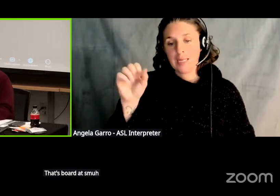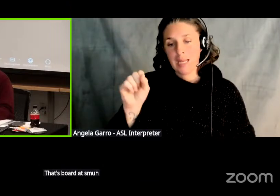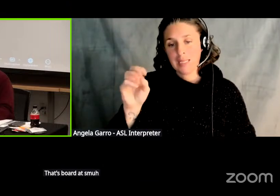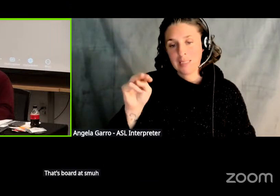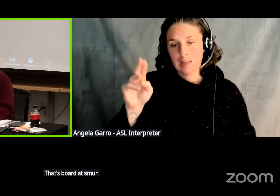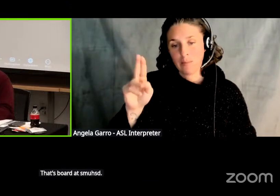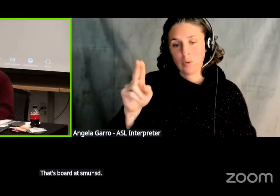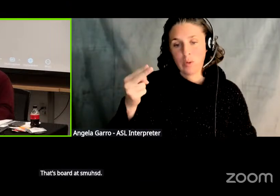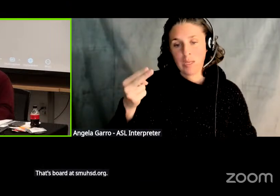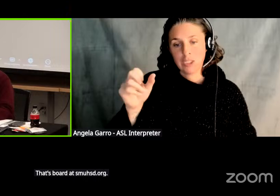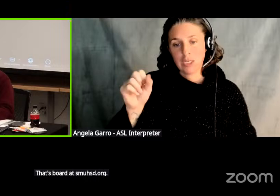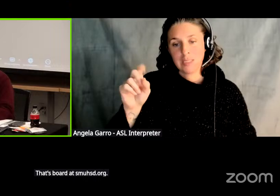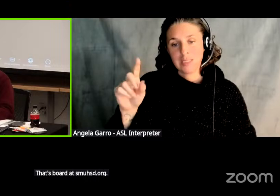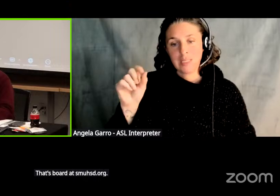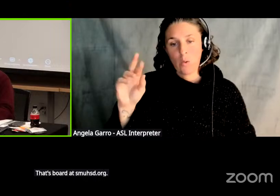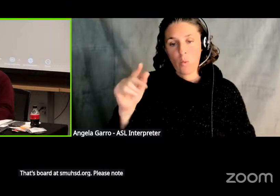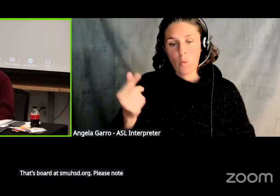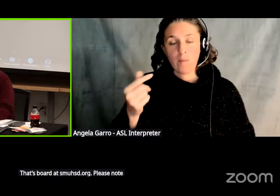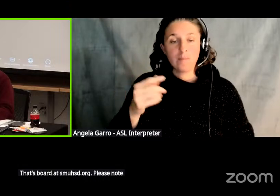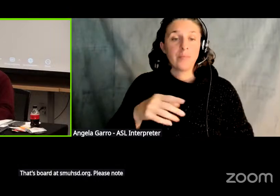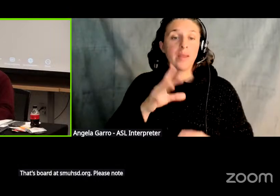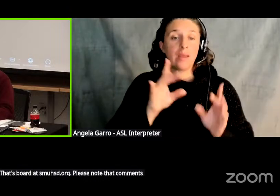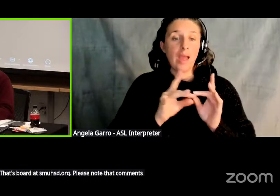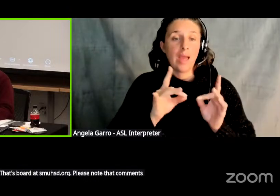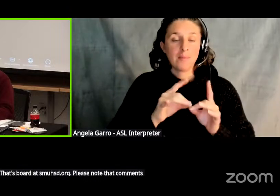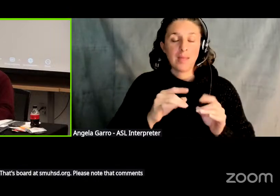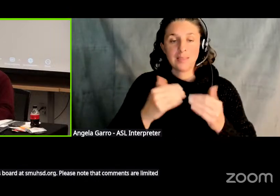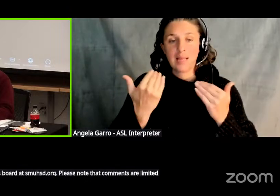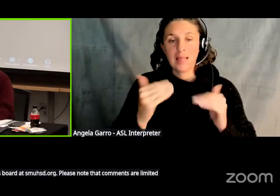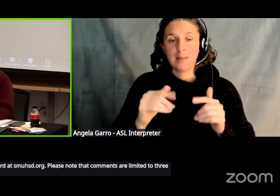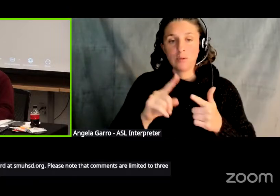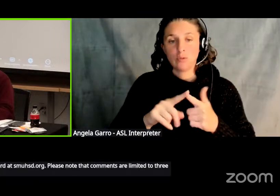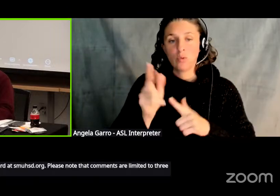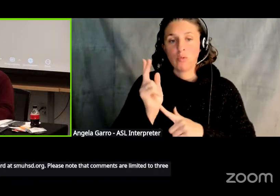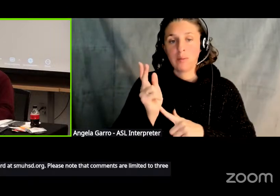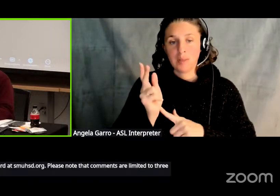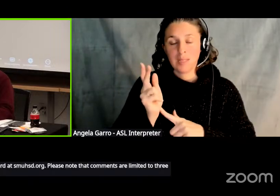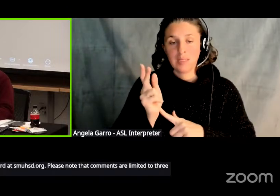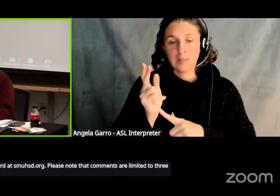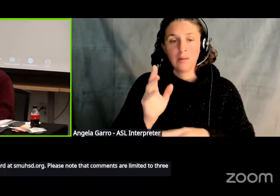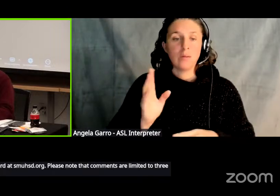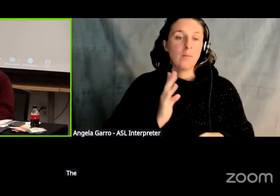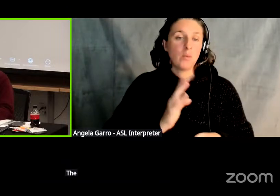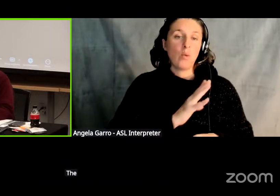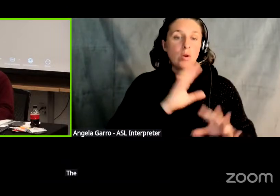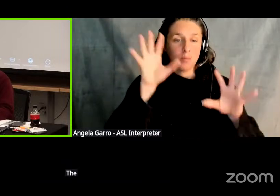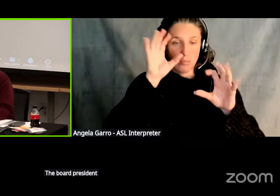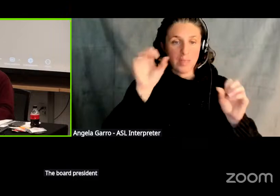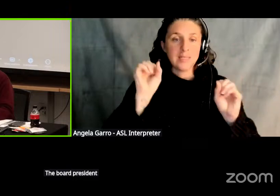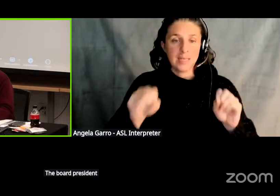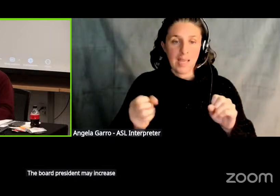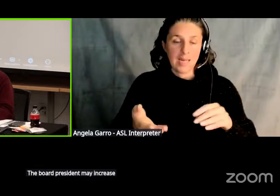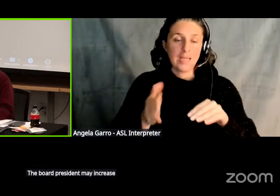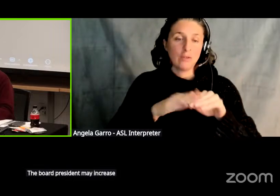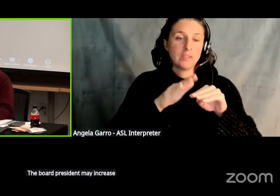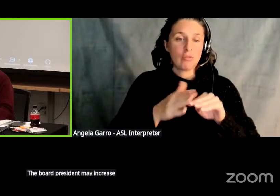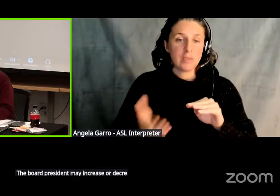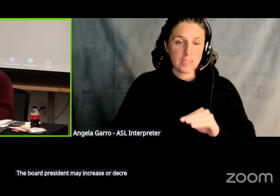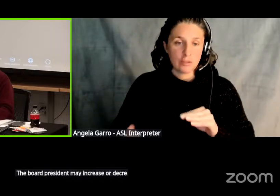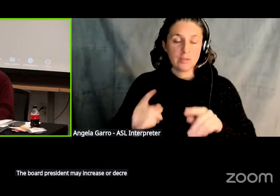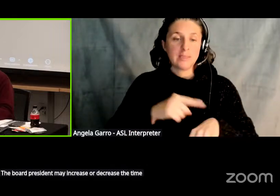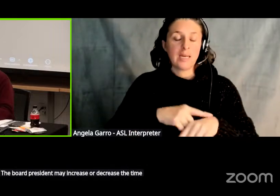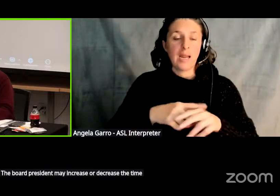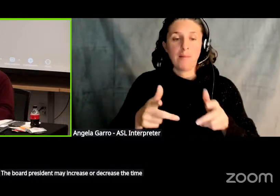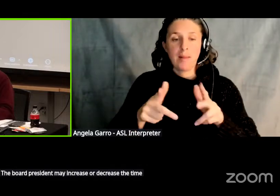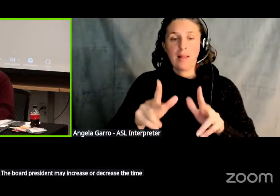board@smuhsd.org. Please note that comments are limited to 3 minutes. The board president may increase or decrease the time allowed for